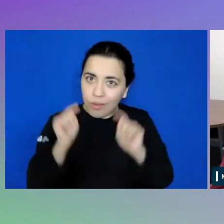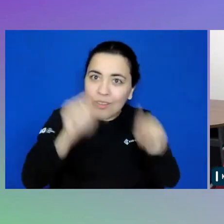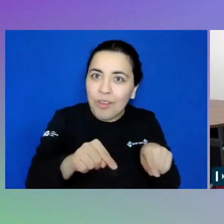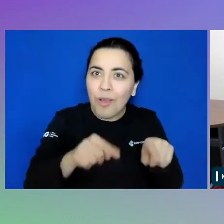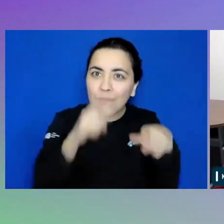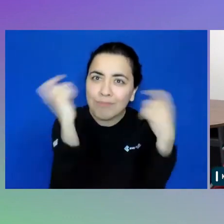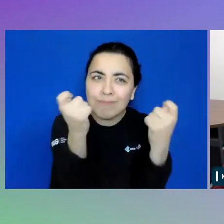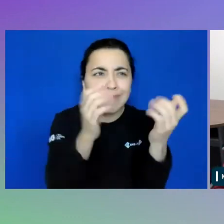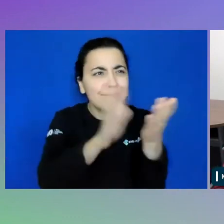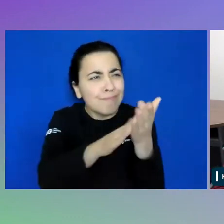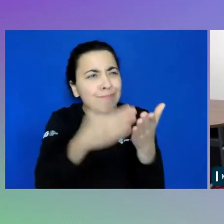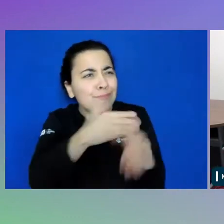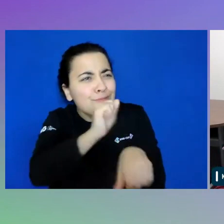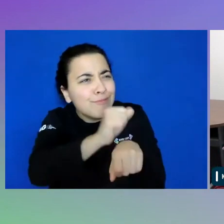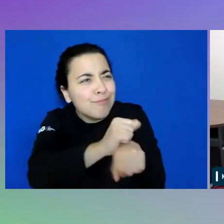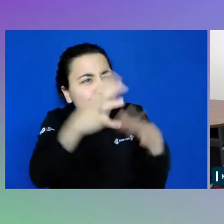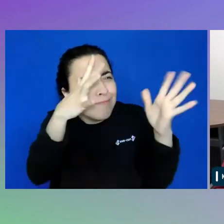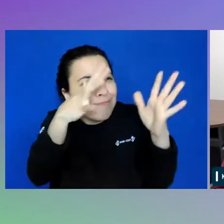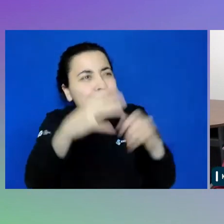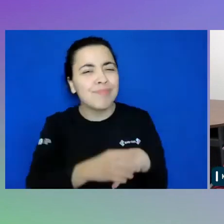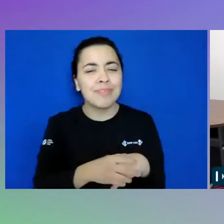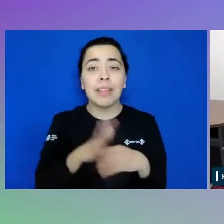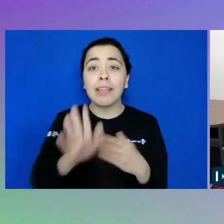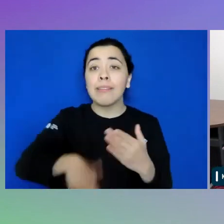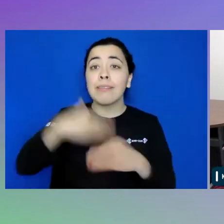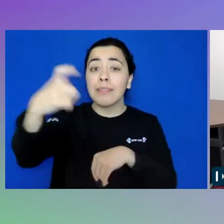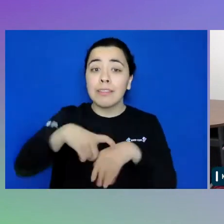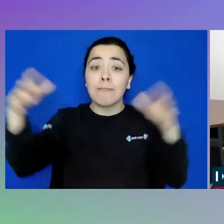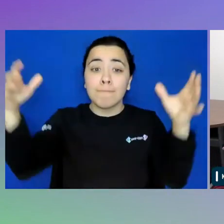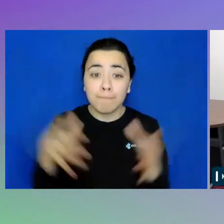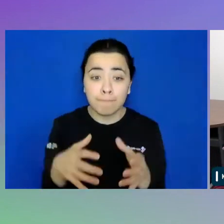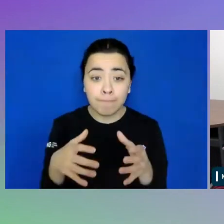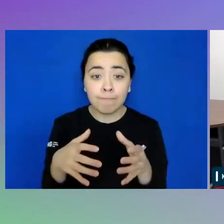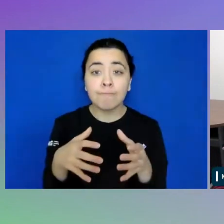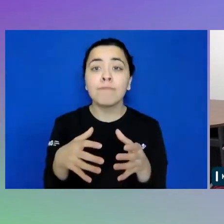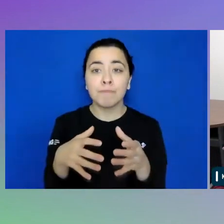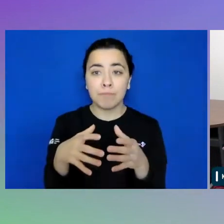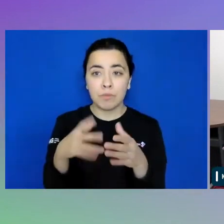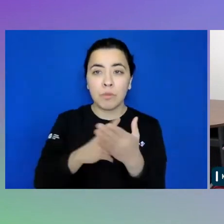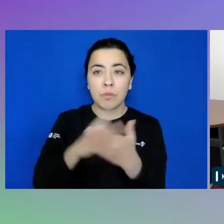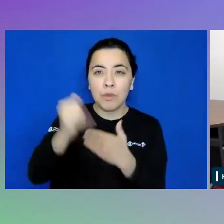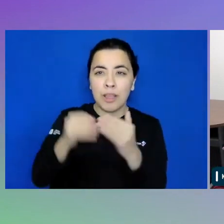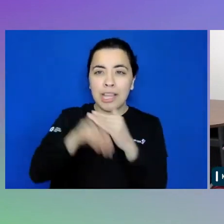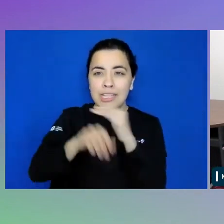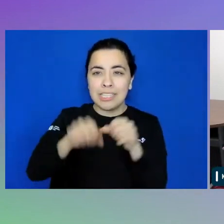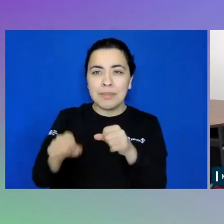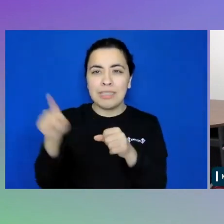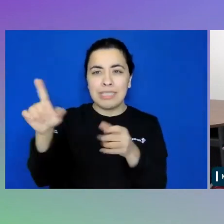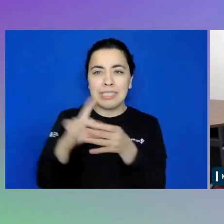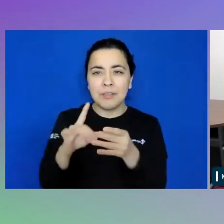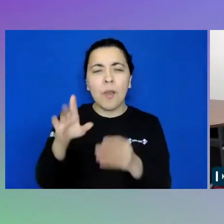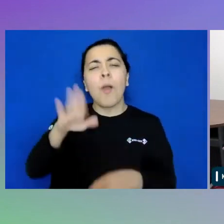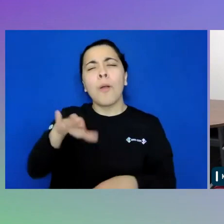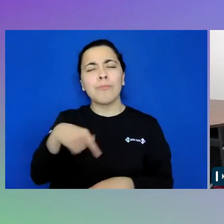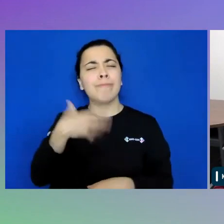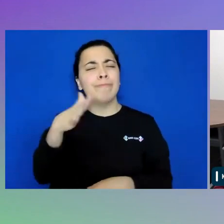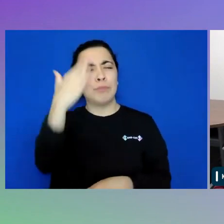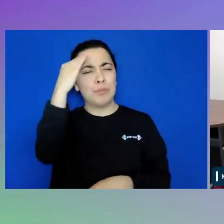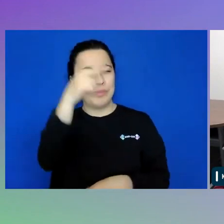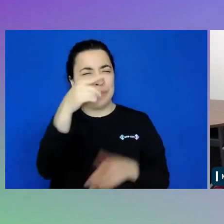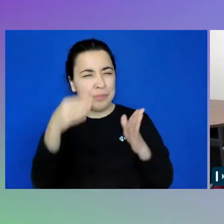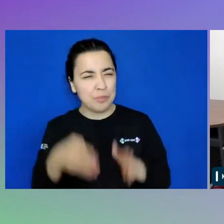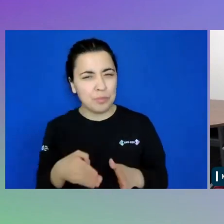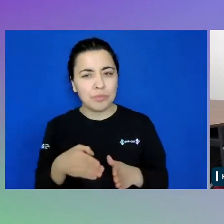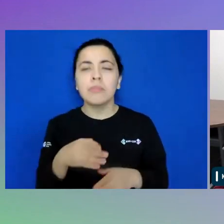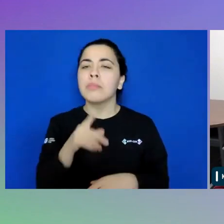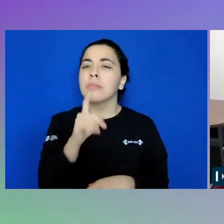an accessibility question, or there's a project where accessibility needs to get in, they say, oh yeah, I know her. We should probably ask her